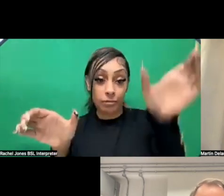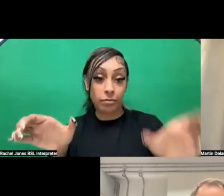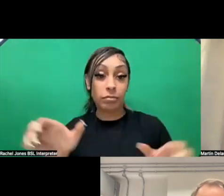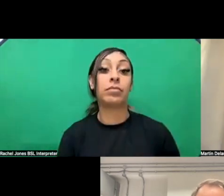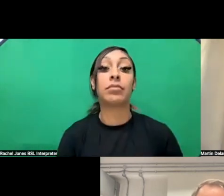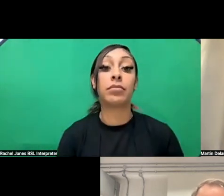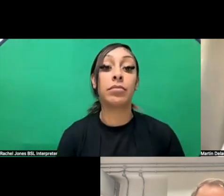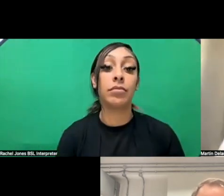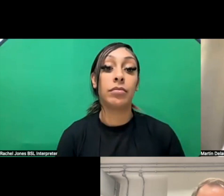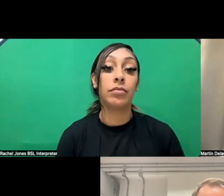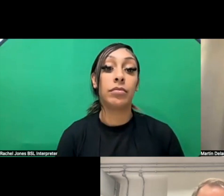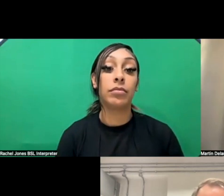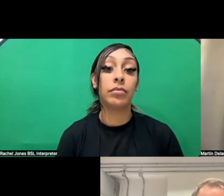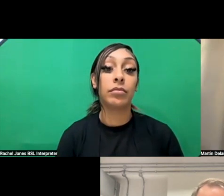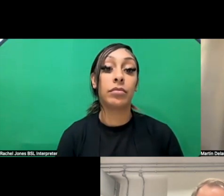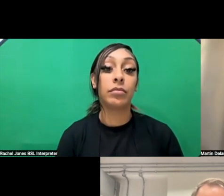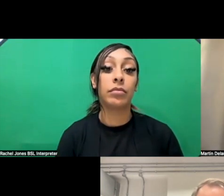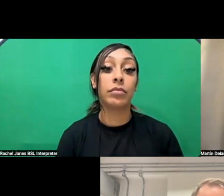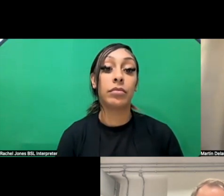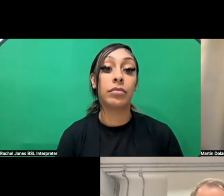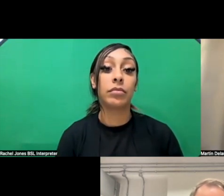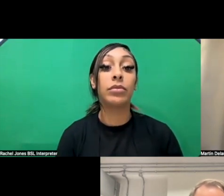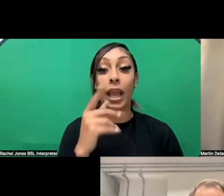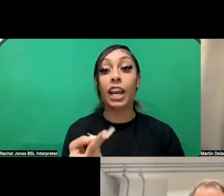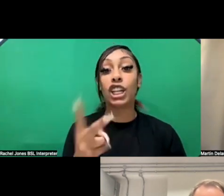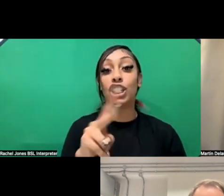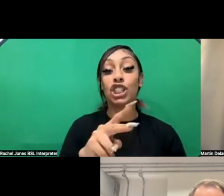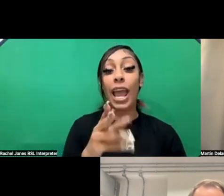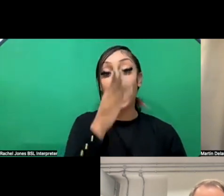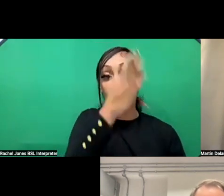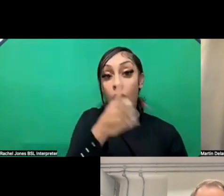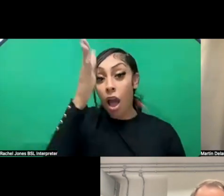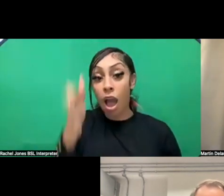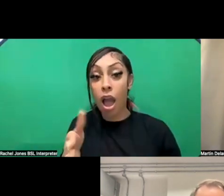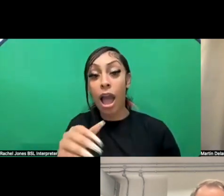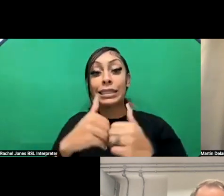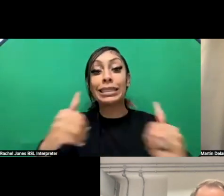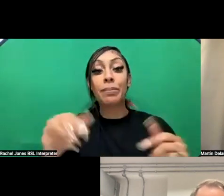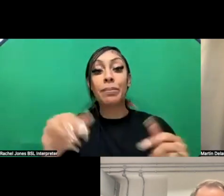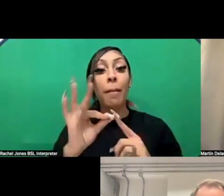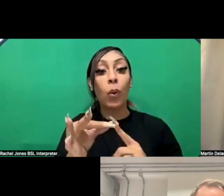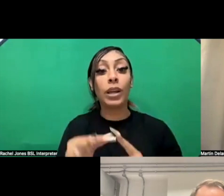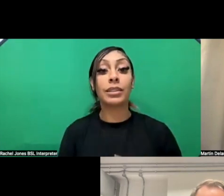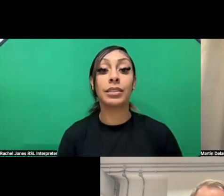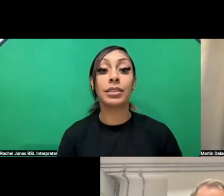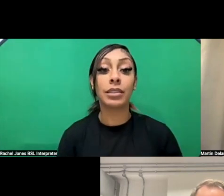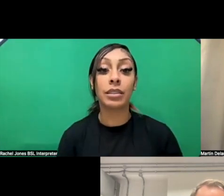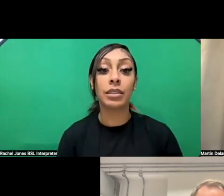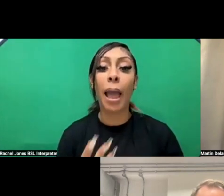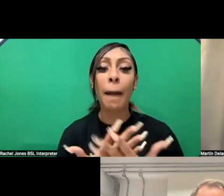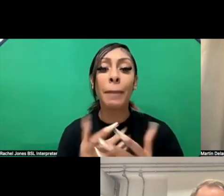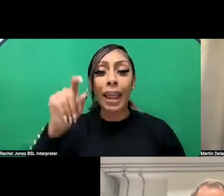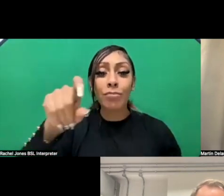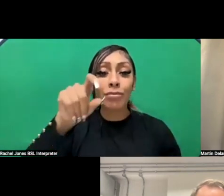split mode and then change the split point. And then you'll also notice that there are many printed settings on